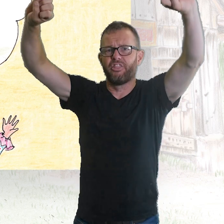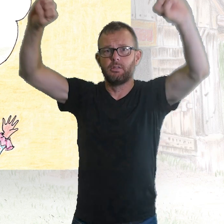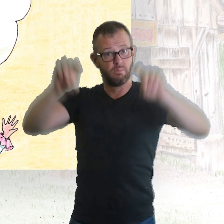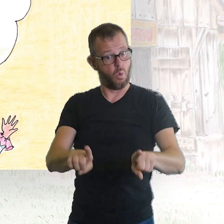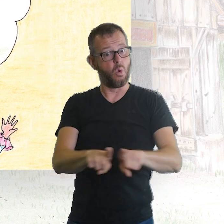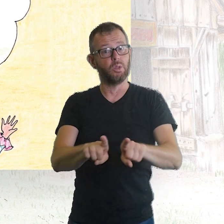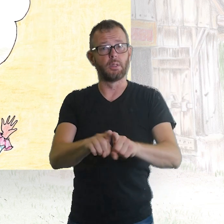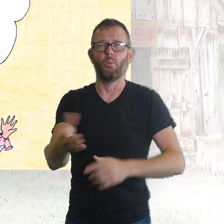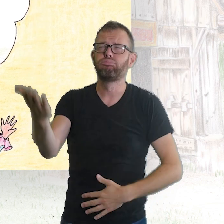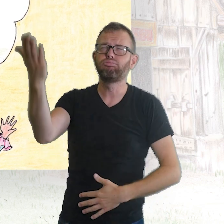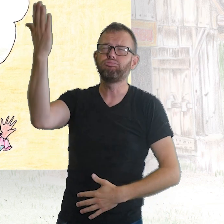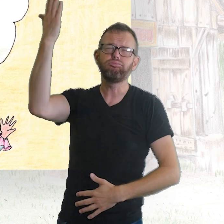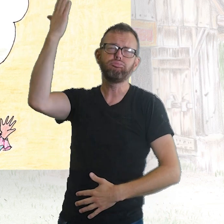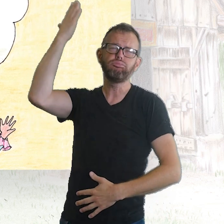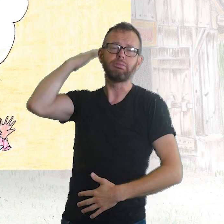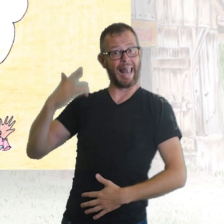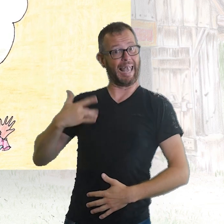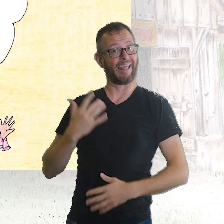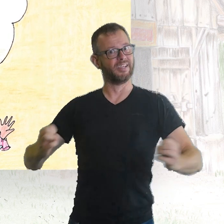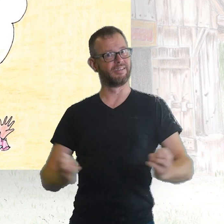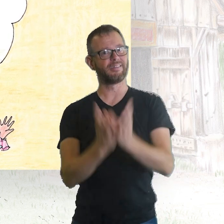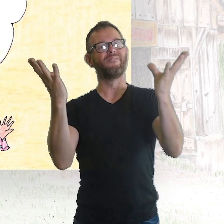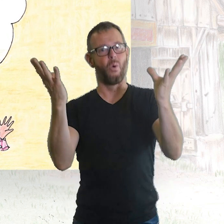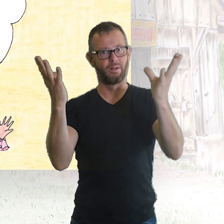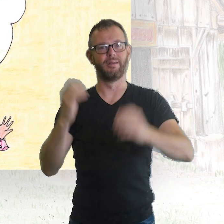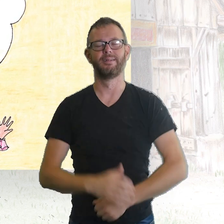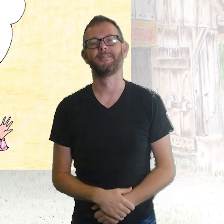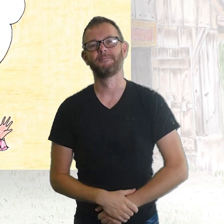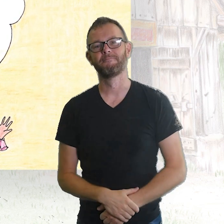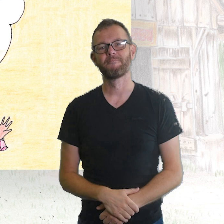Mammoths also lived in Suffolk a long time ago.